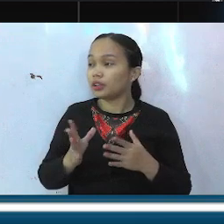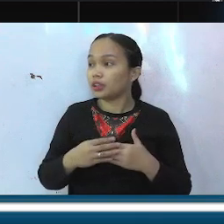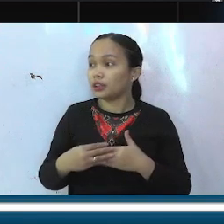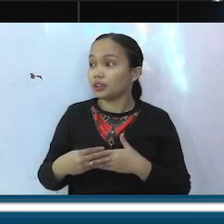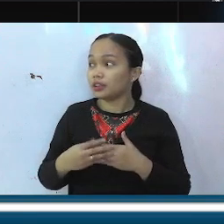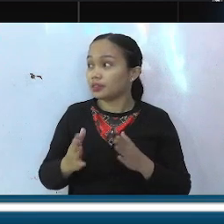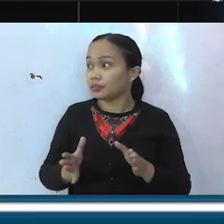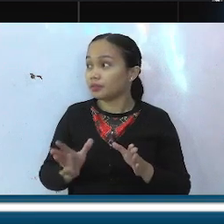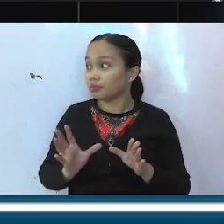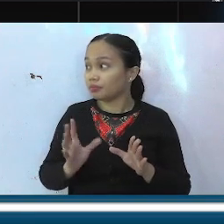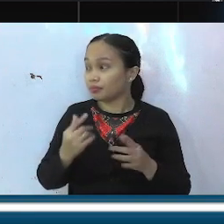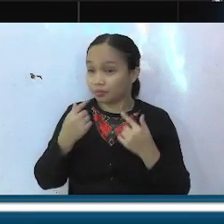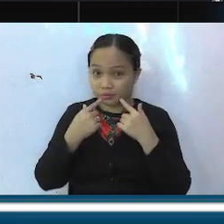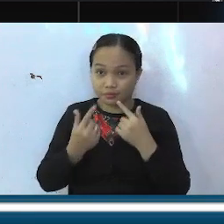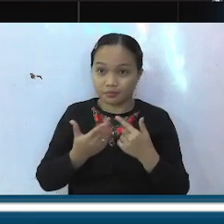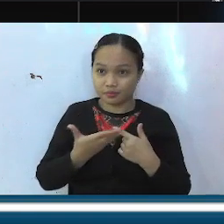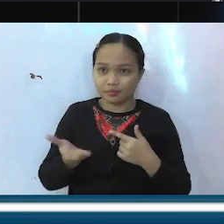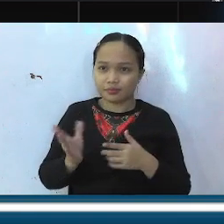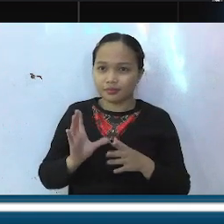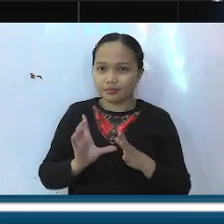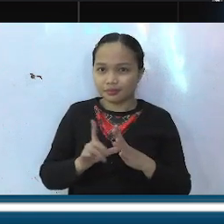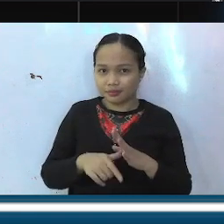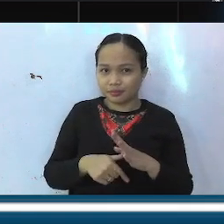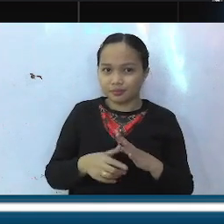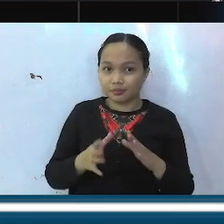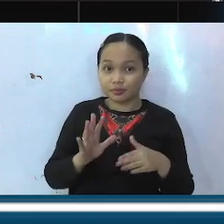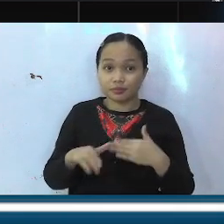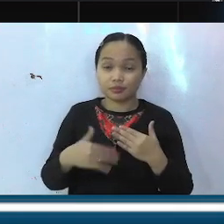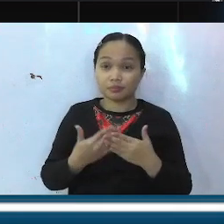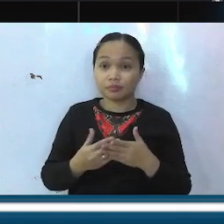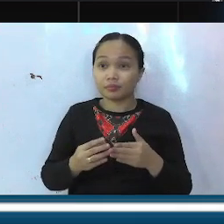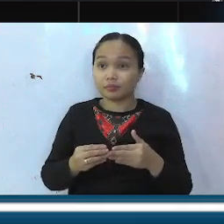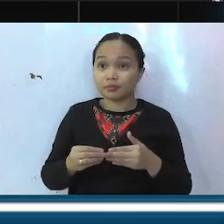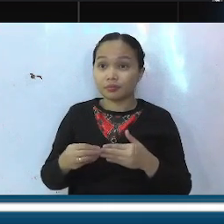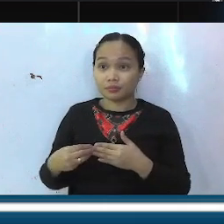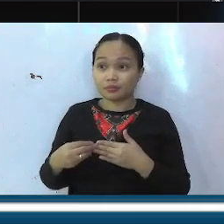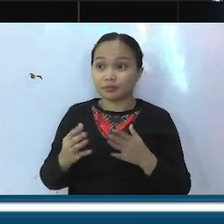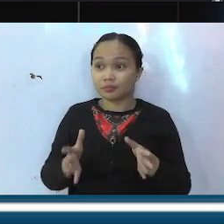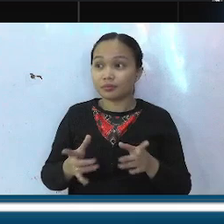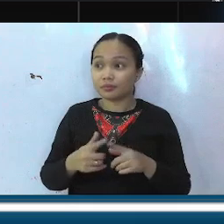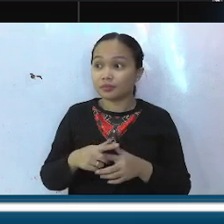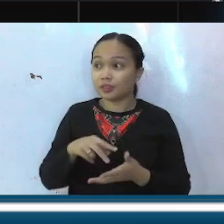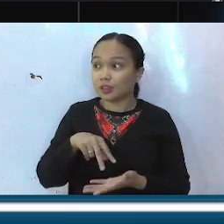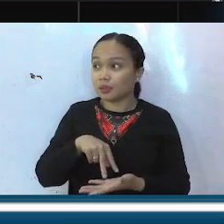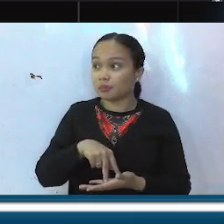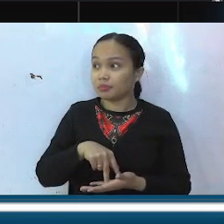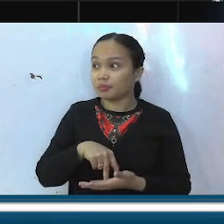but I would like to request all the leaders to stand up. Amen.